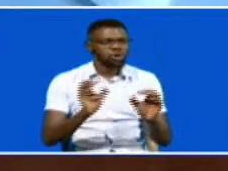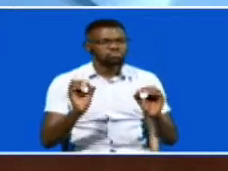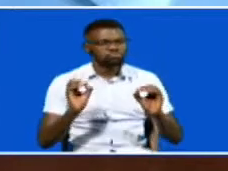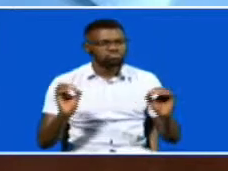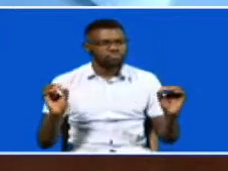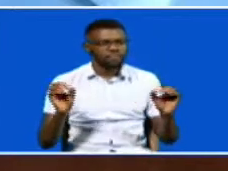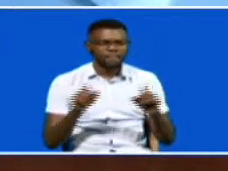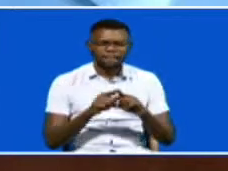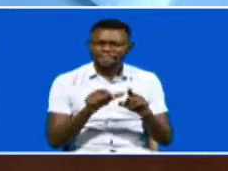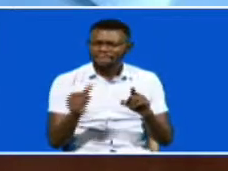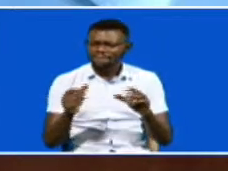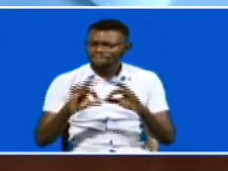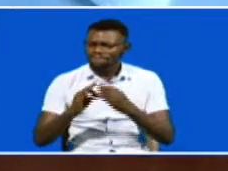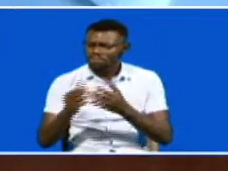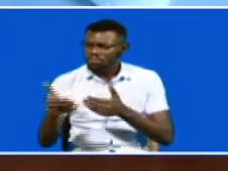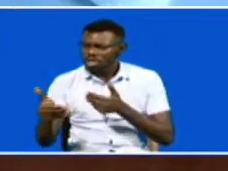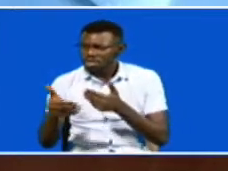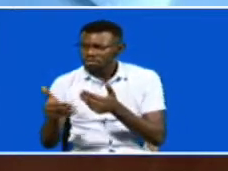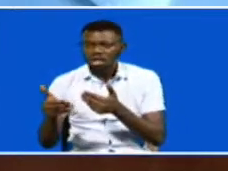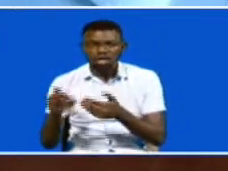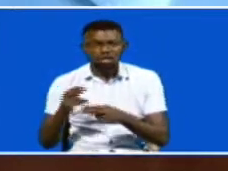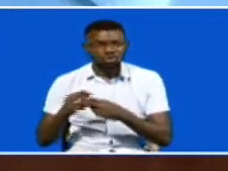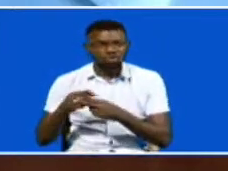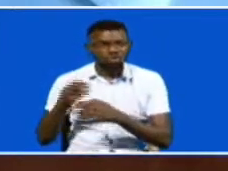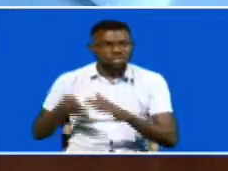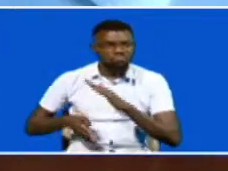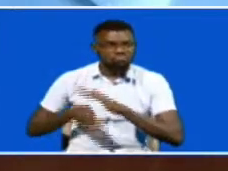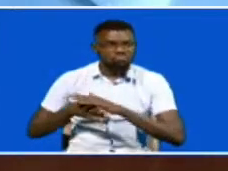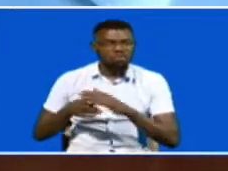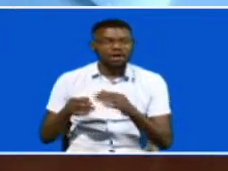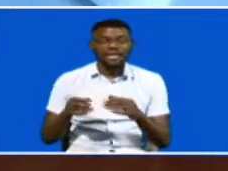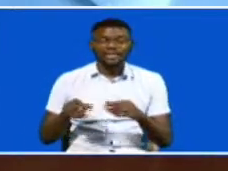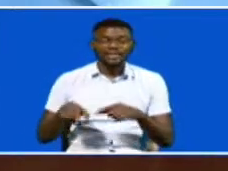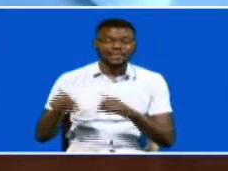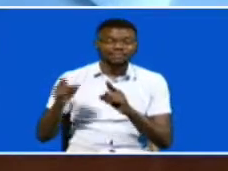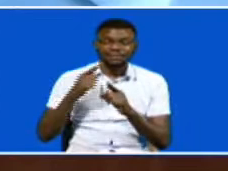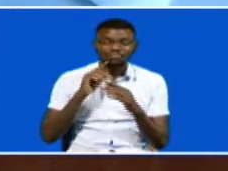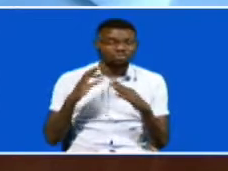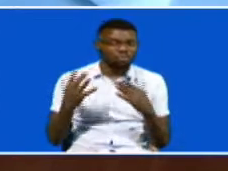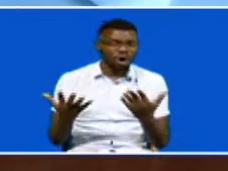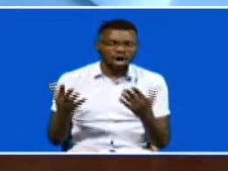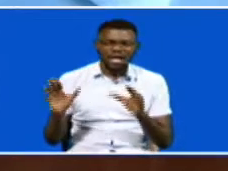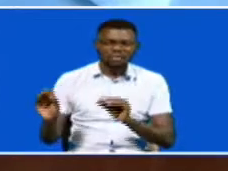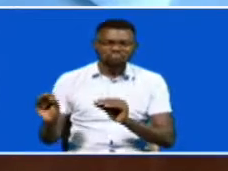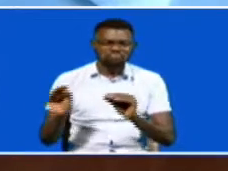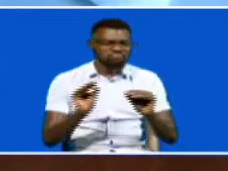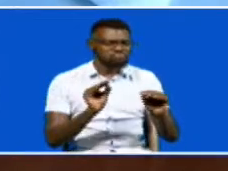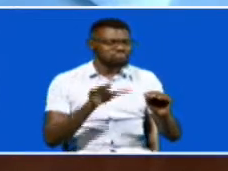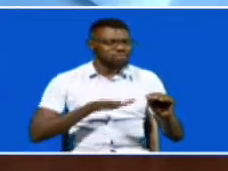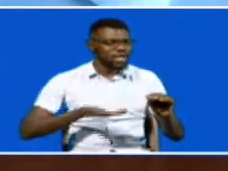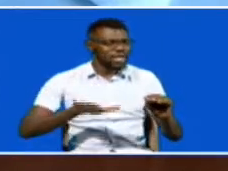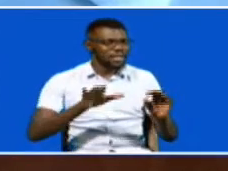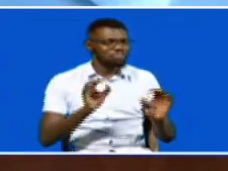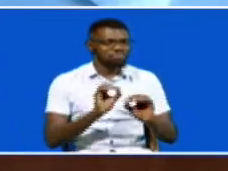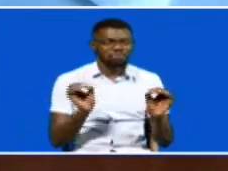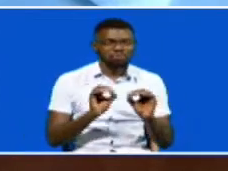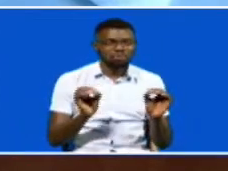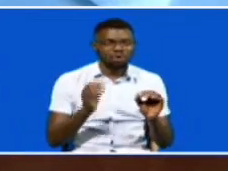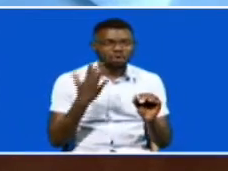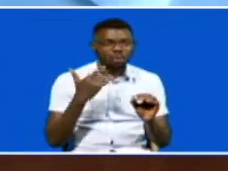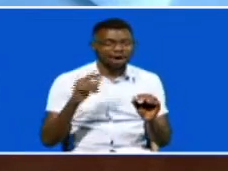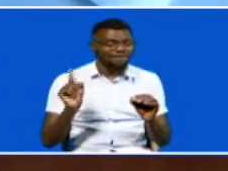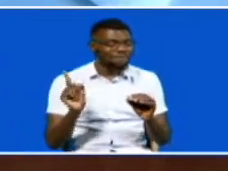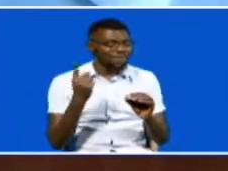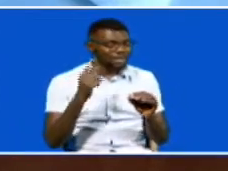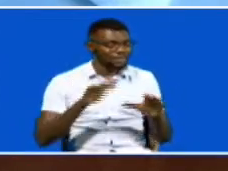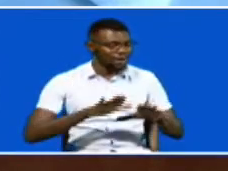facing hurdles. The community neighboring the Kakamega airstrip maintains it will not vacate the area unless compensated, first